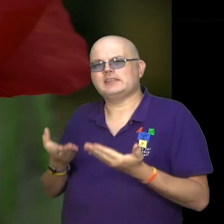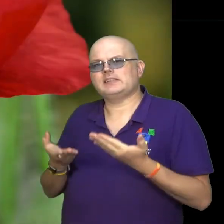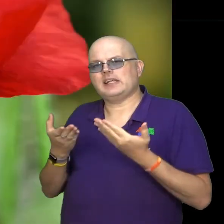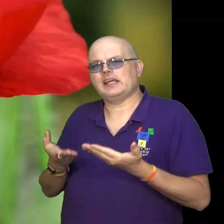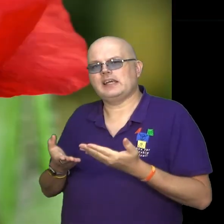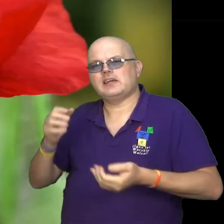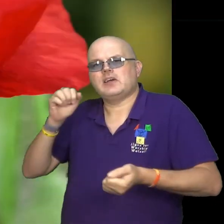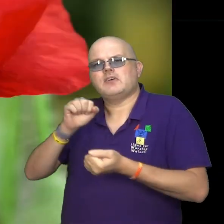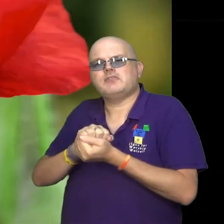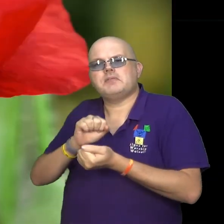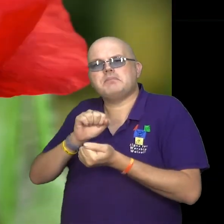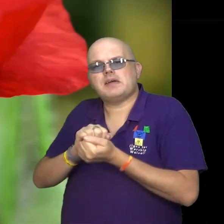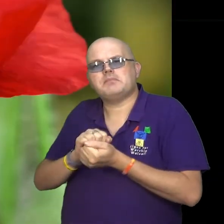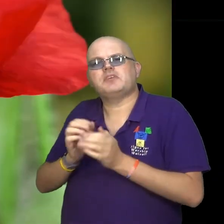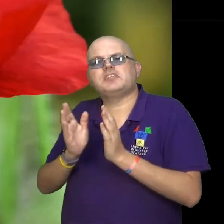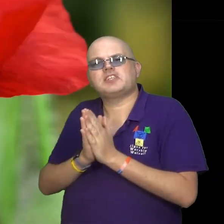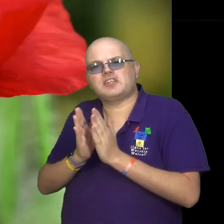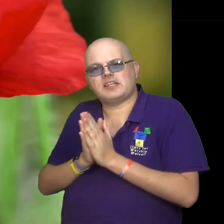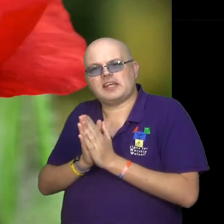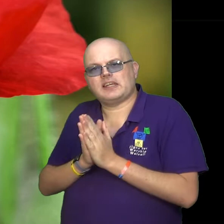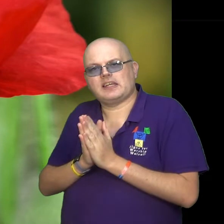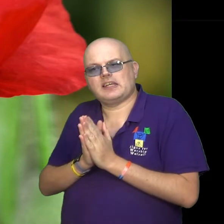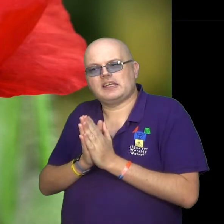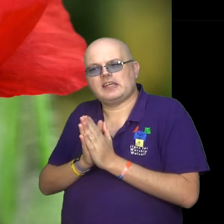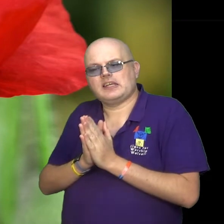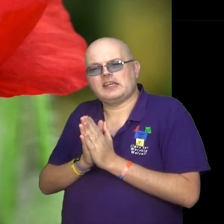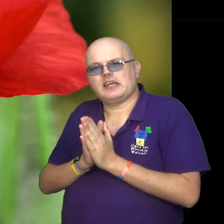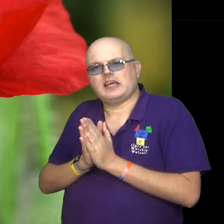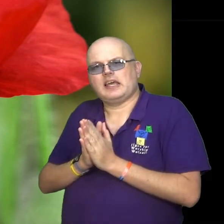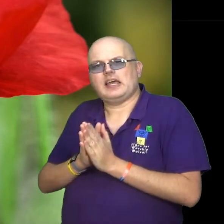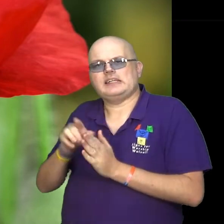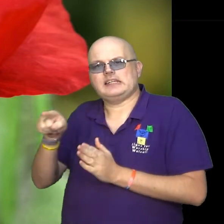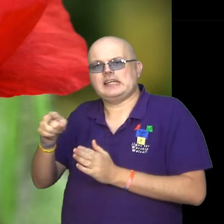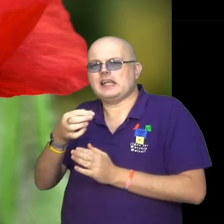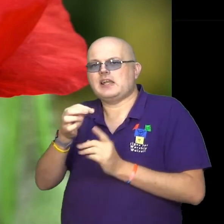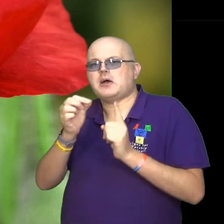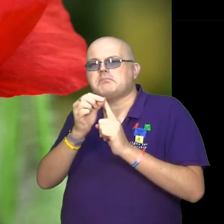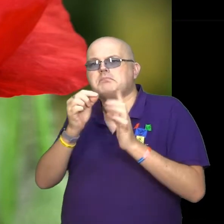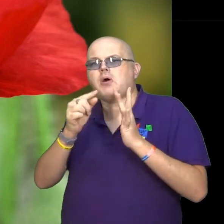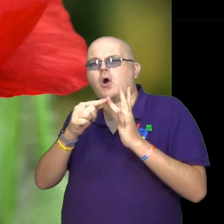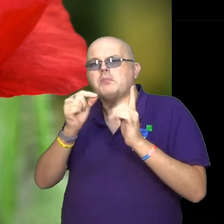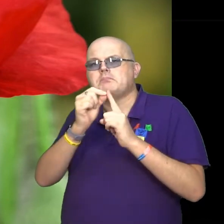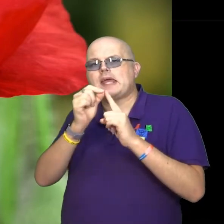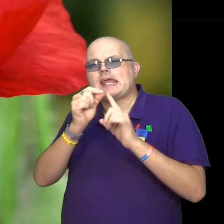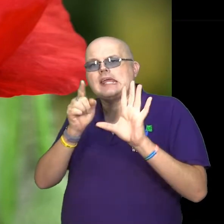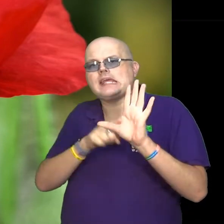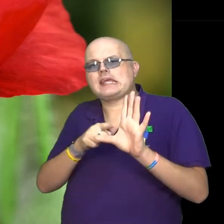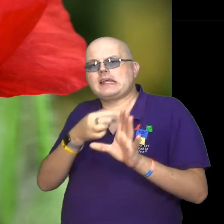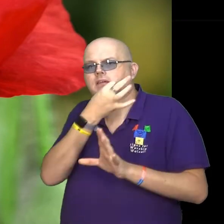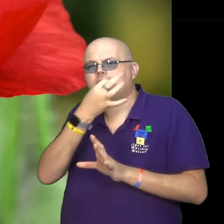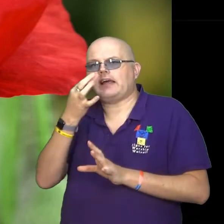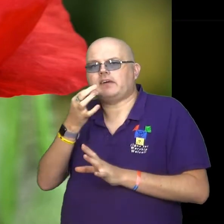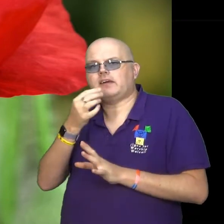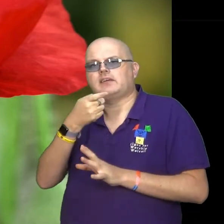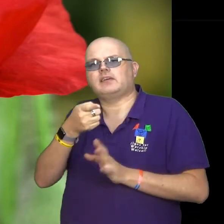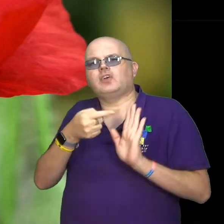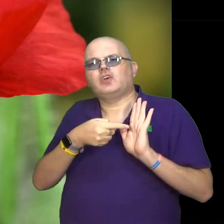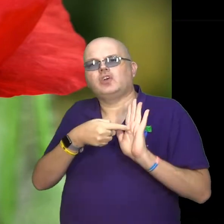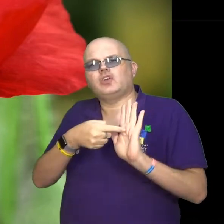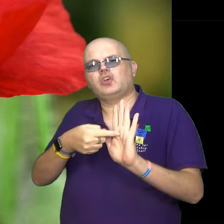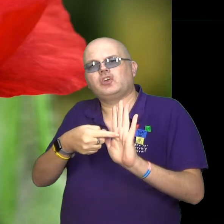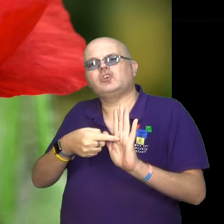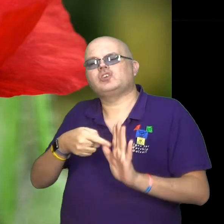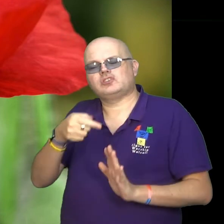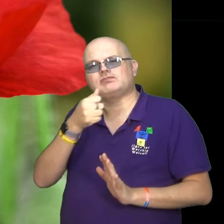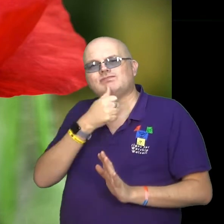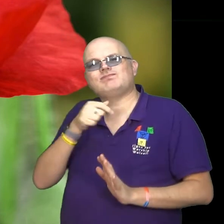Today is Remembrance Sunday, and we're using the image of a poppy to help us in our prayers. If you